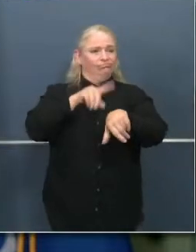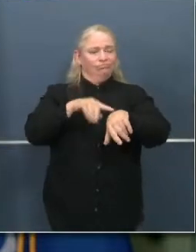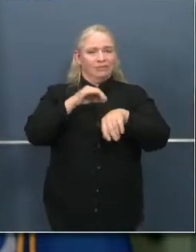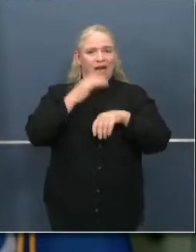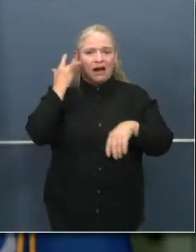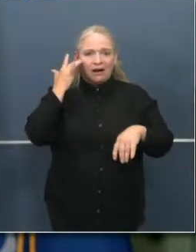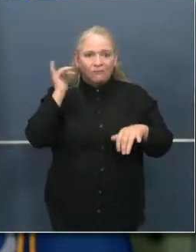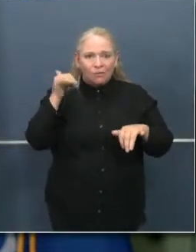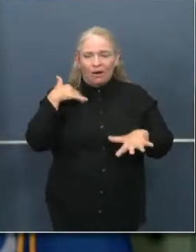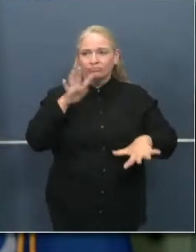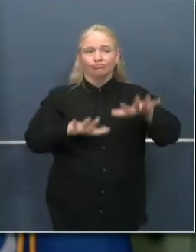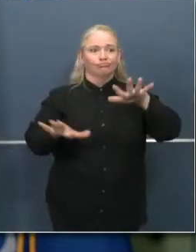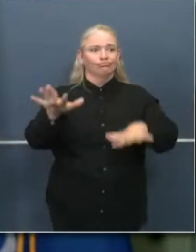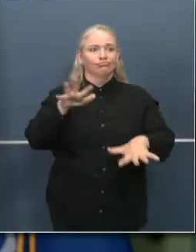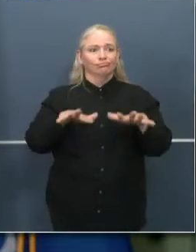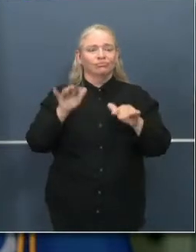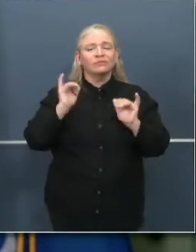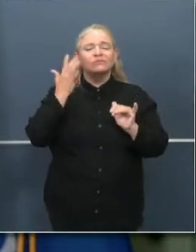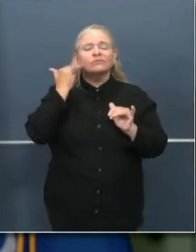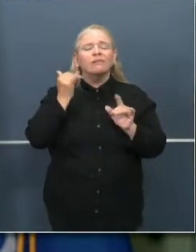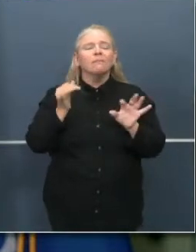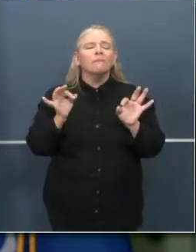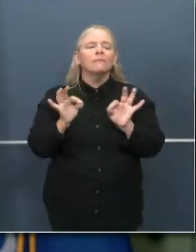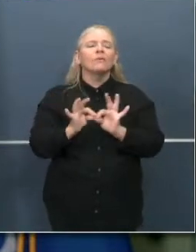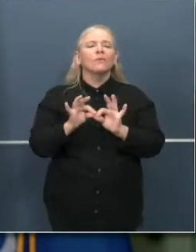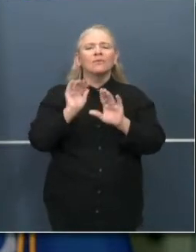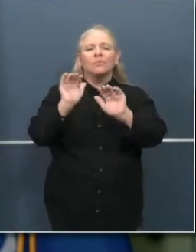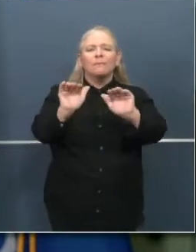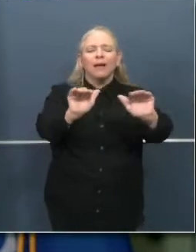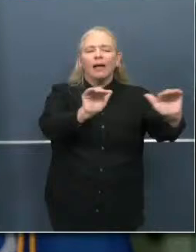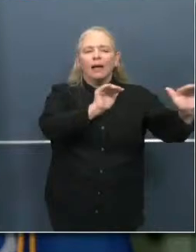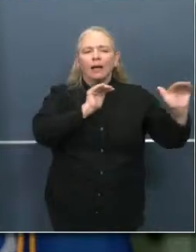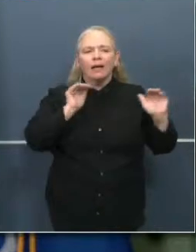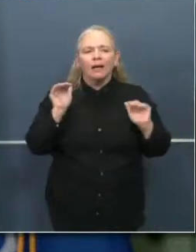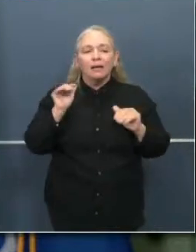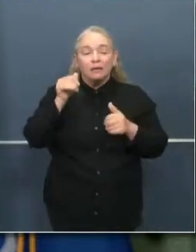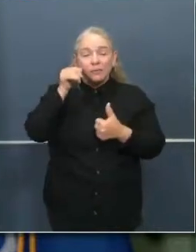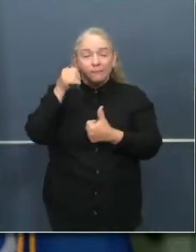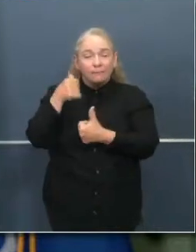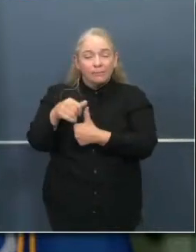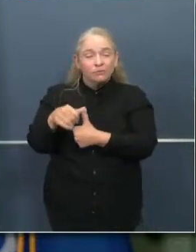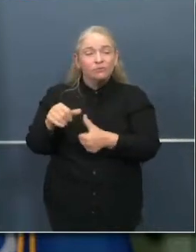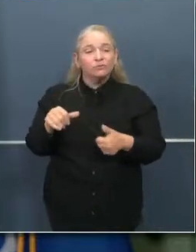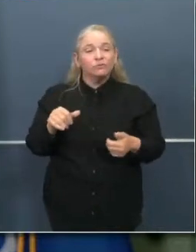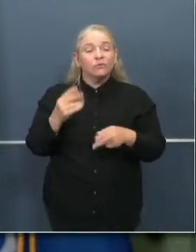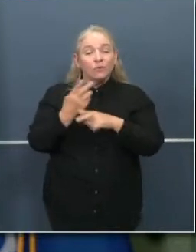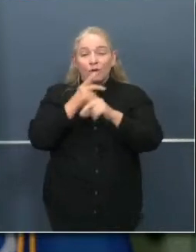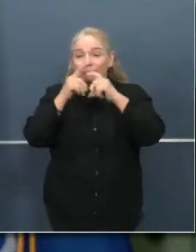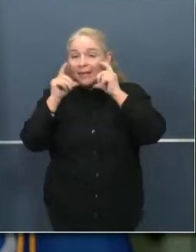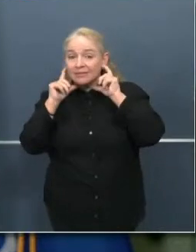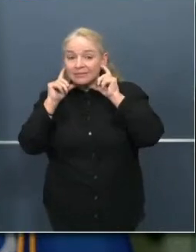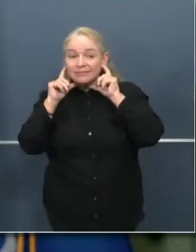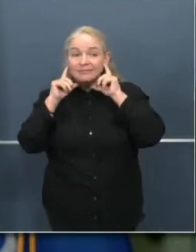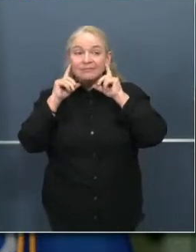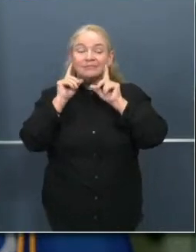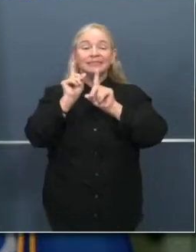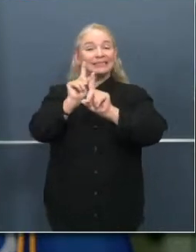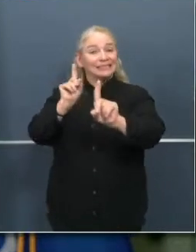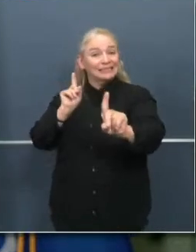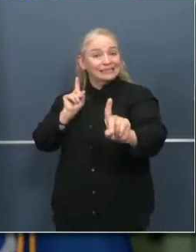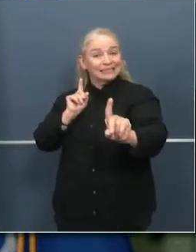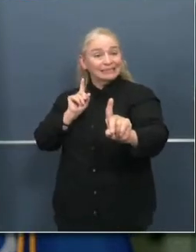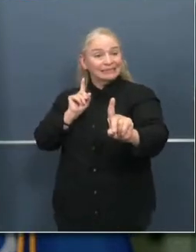a face covering, physically distance, wash your hands. And as always, for more information about all of the above,